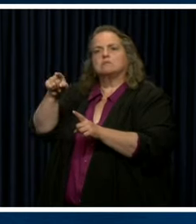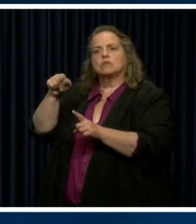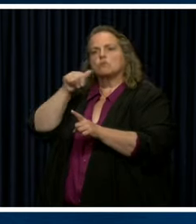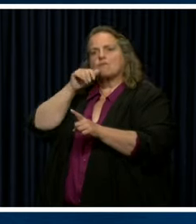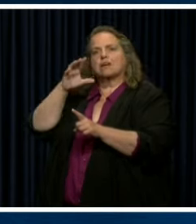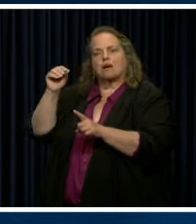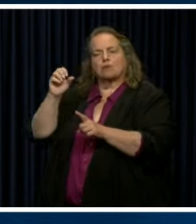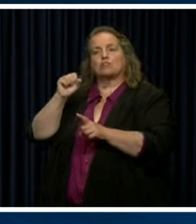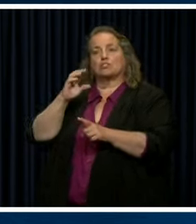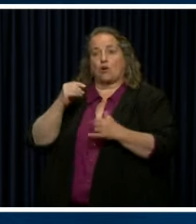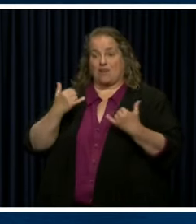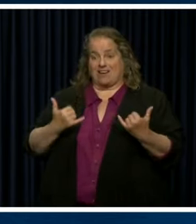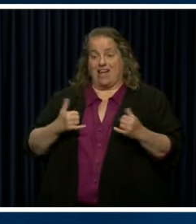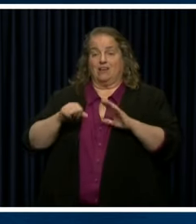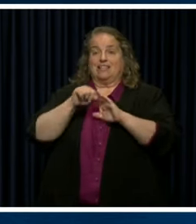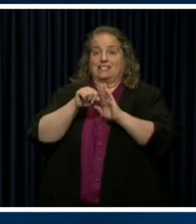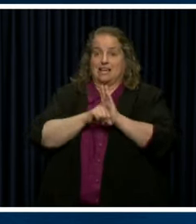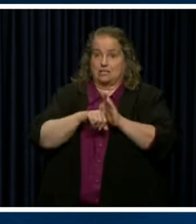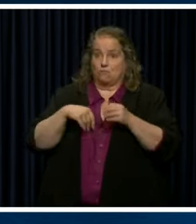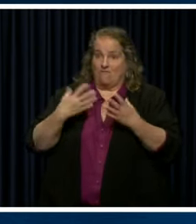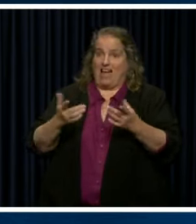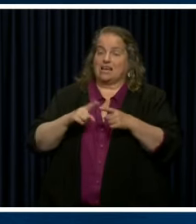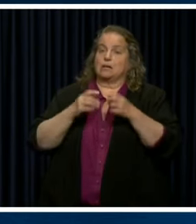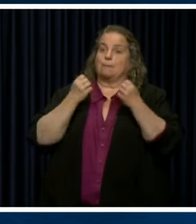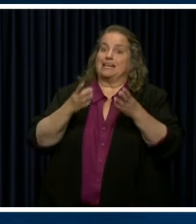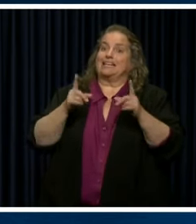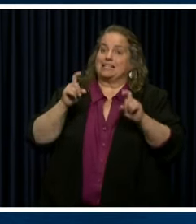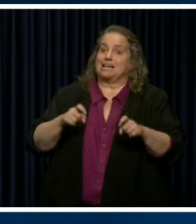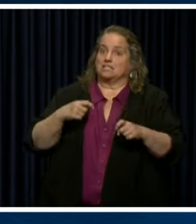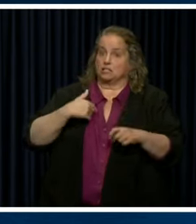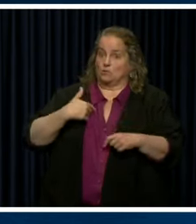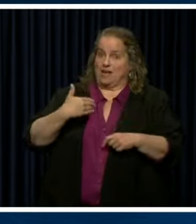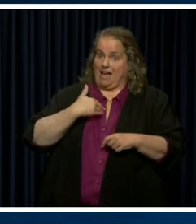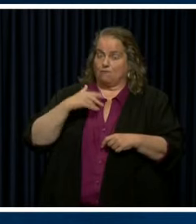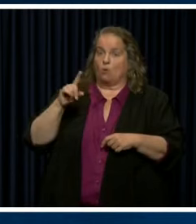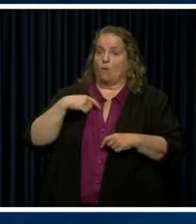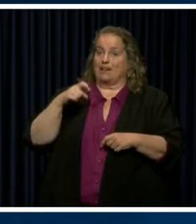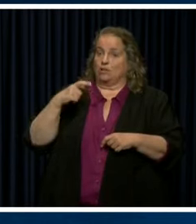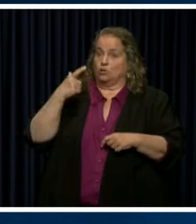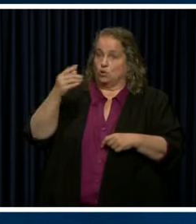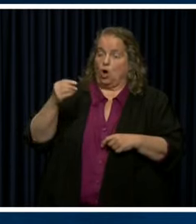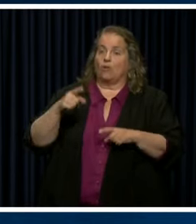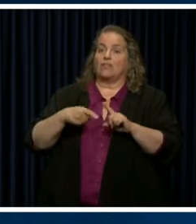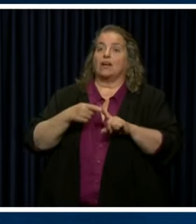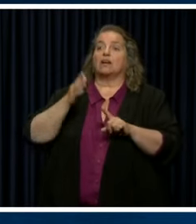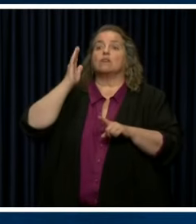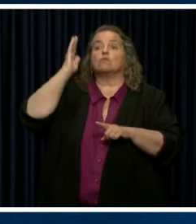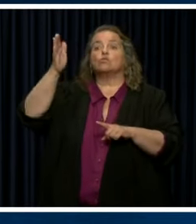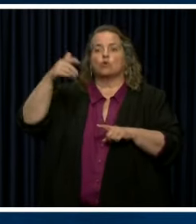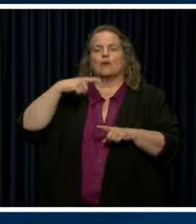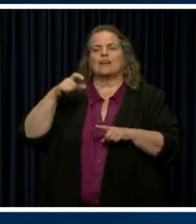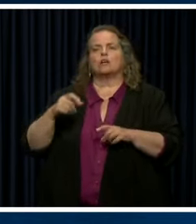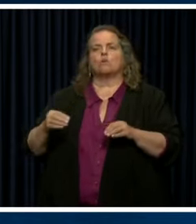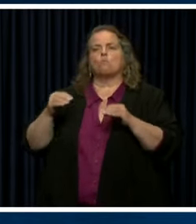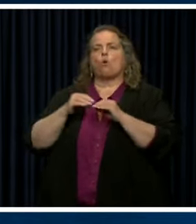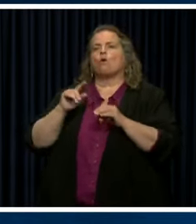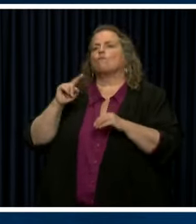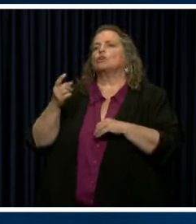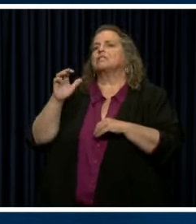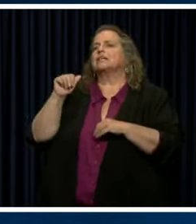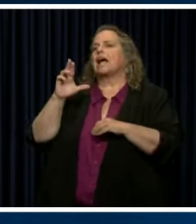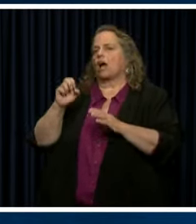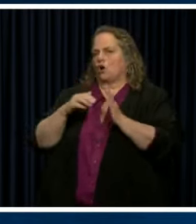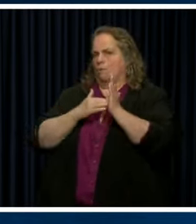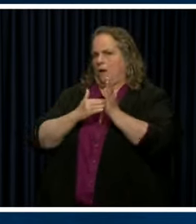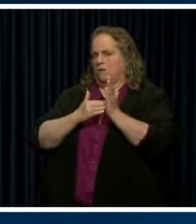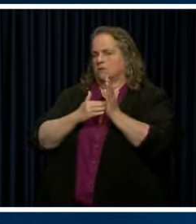the state providing as many of these tests as we have with where we need to get and where we're going to be in the long term, we need more of those First Care models,